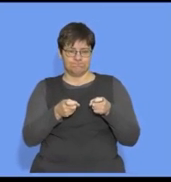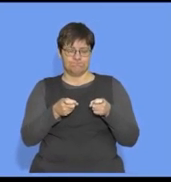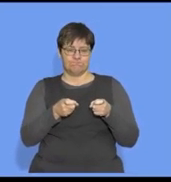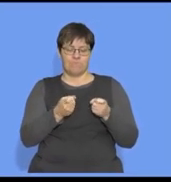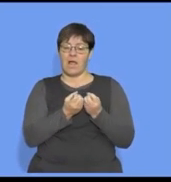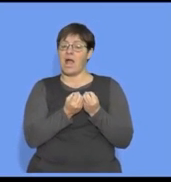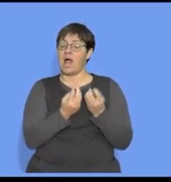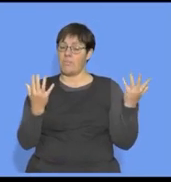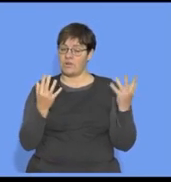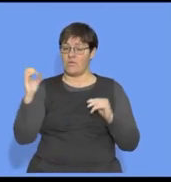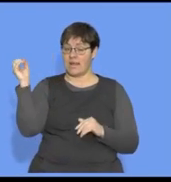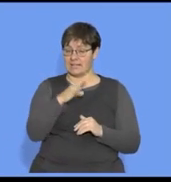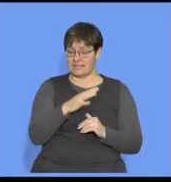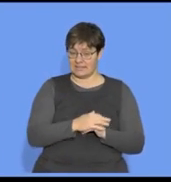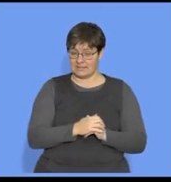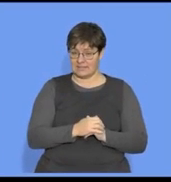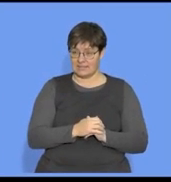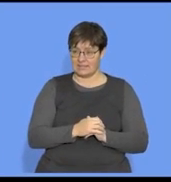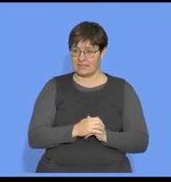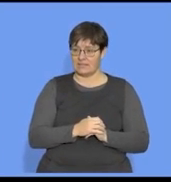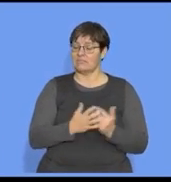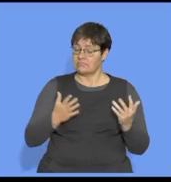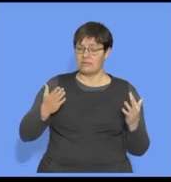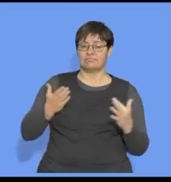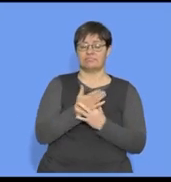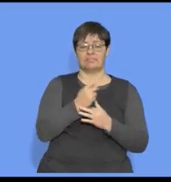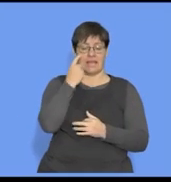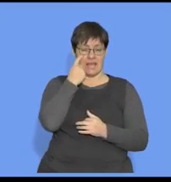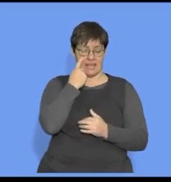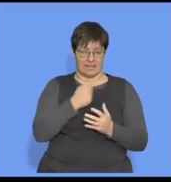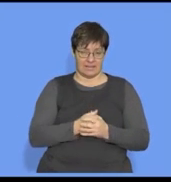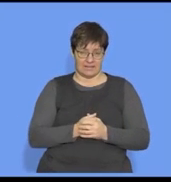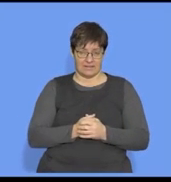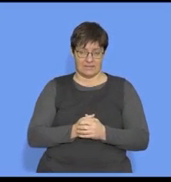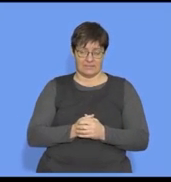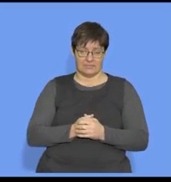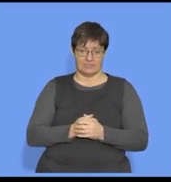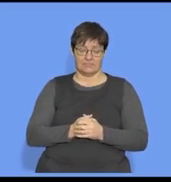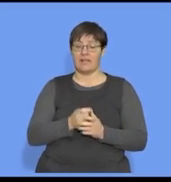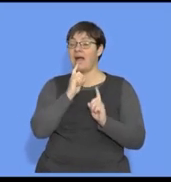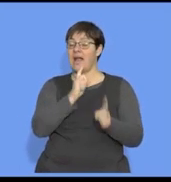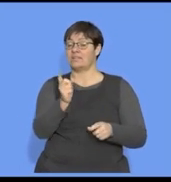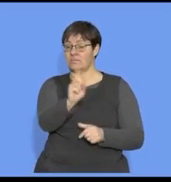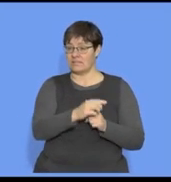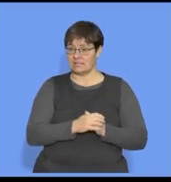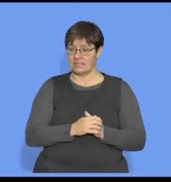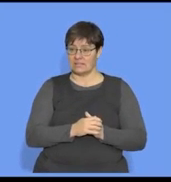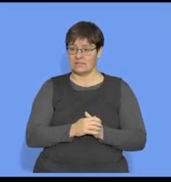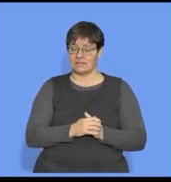regulates amount of light that is entering the eye. The answer will